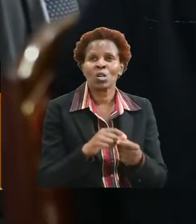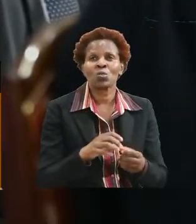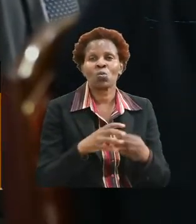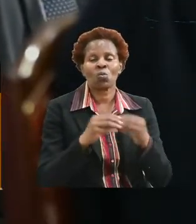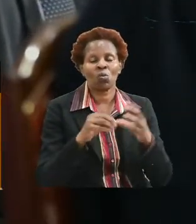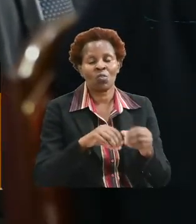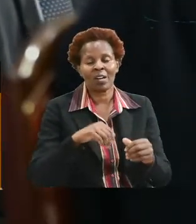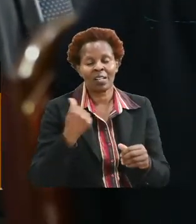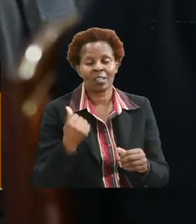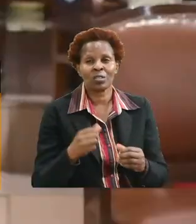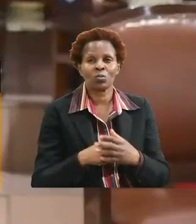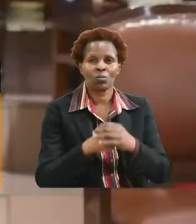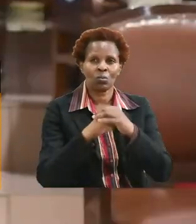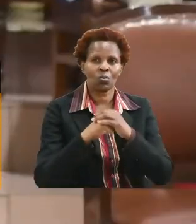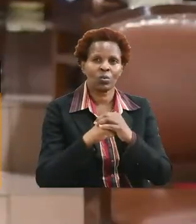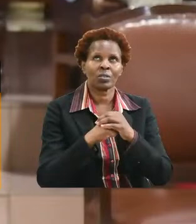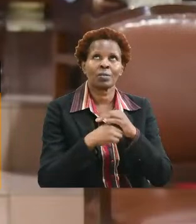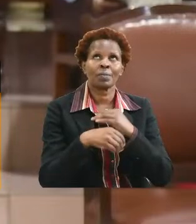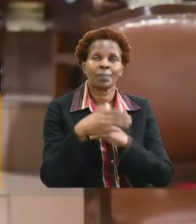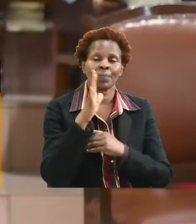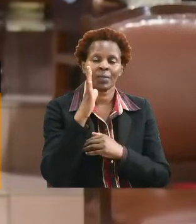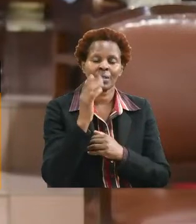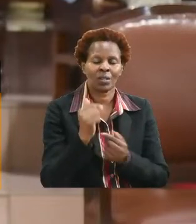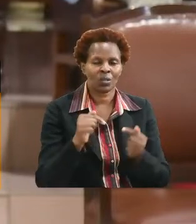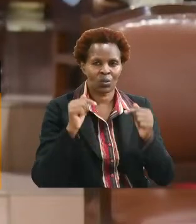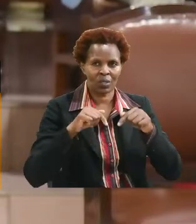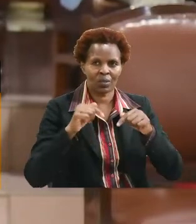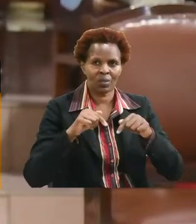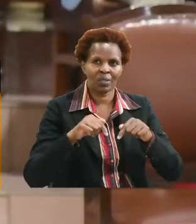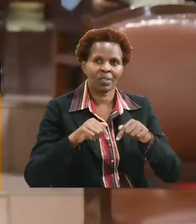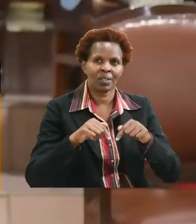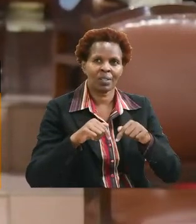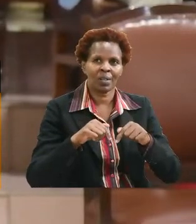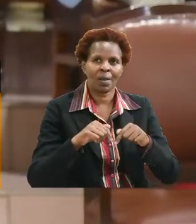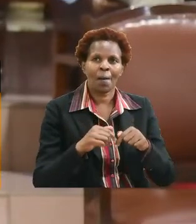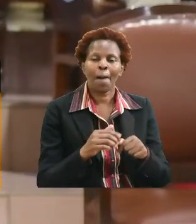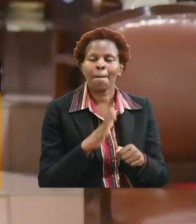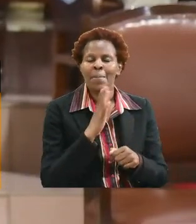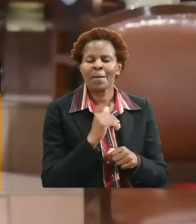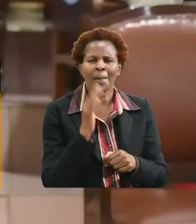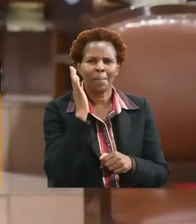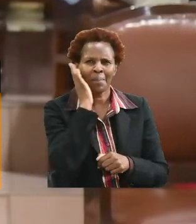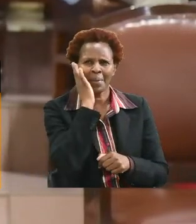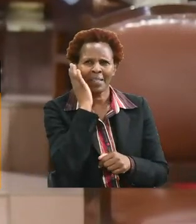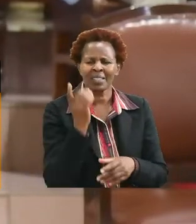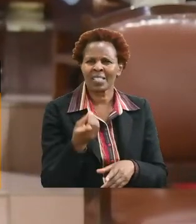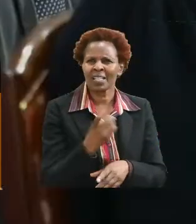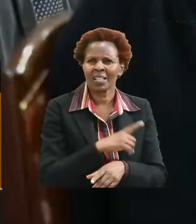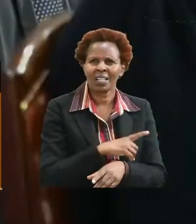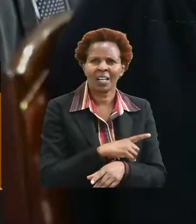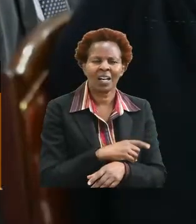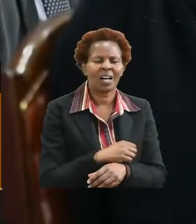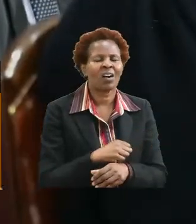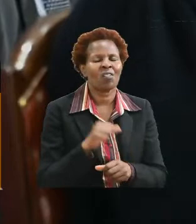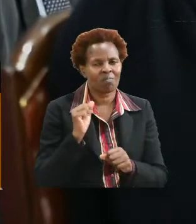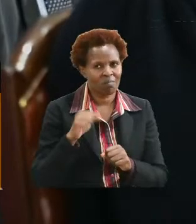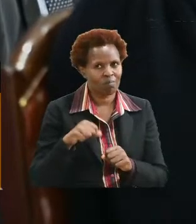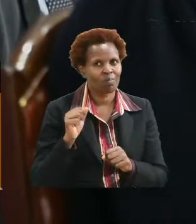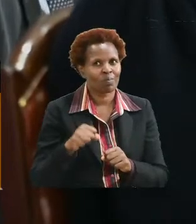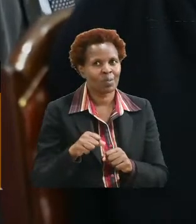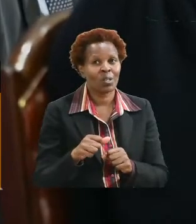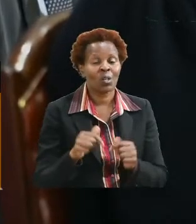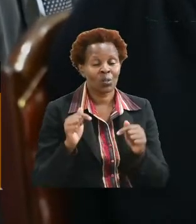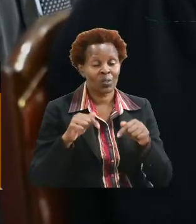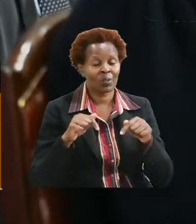we worship him, specifically today also being Mother's Day. Is it today Mother's Day? Yes, today being